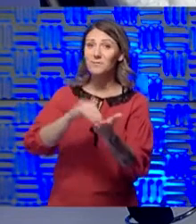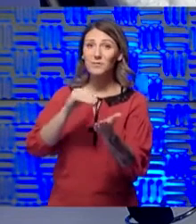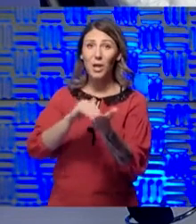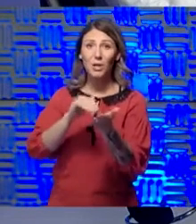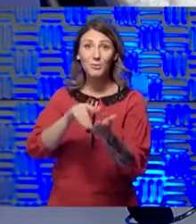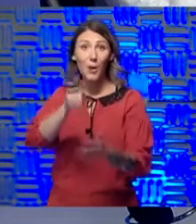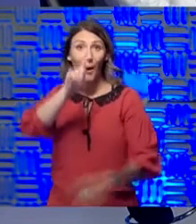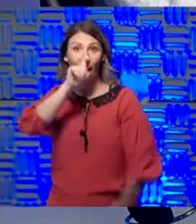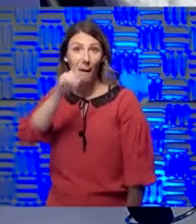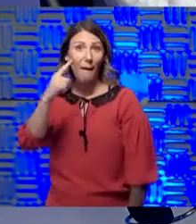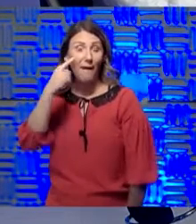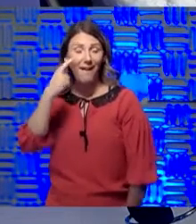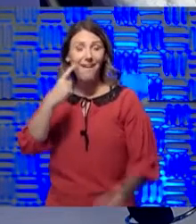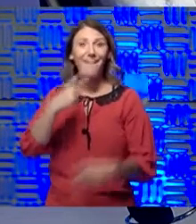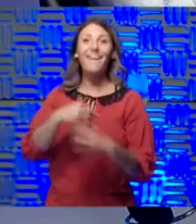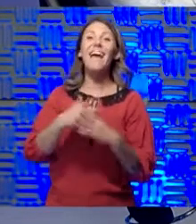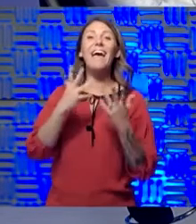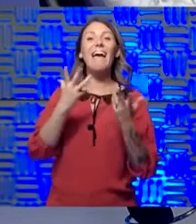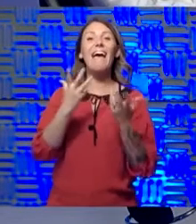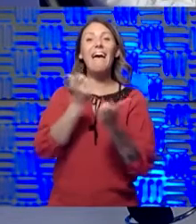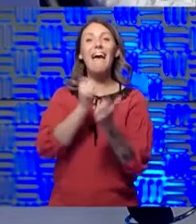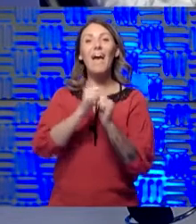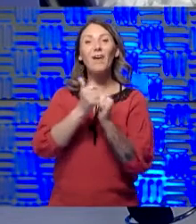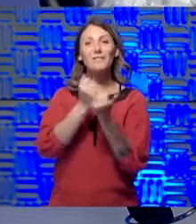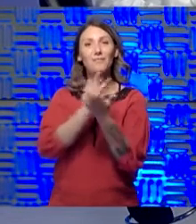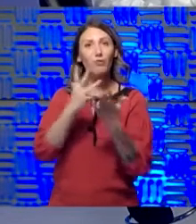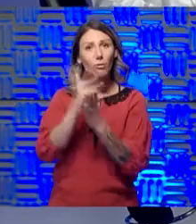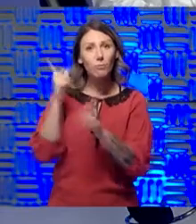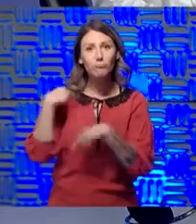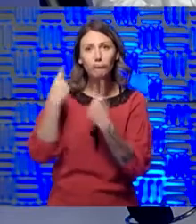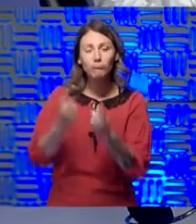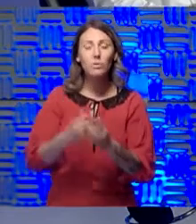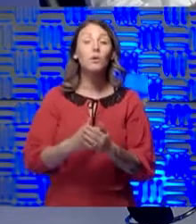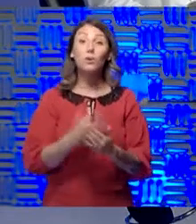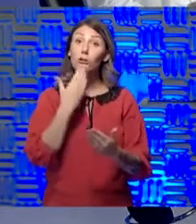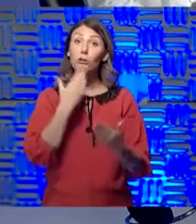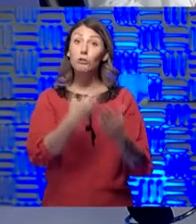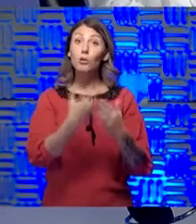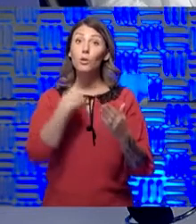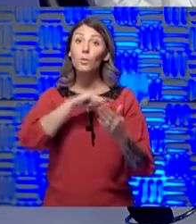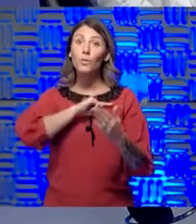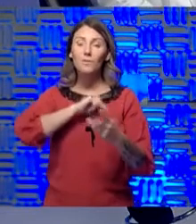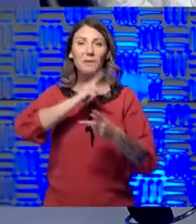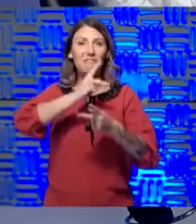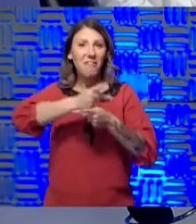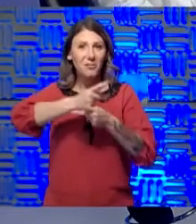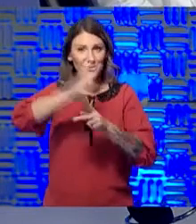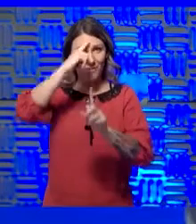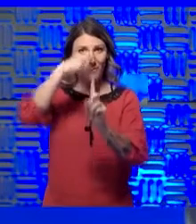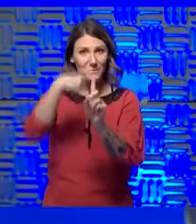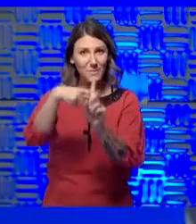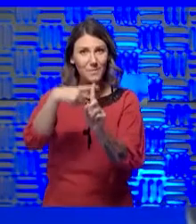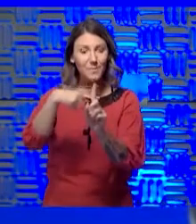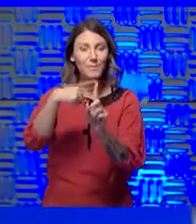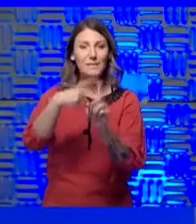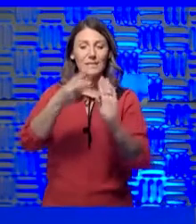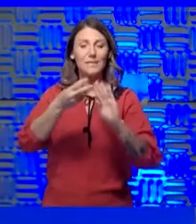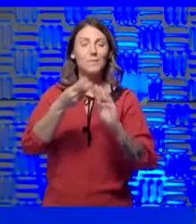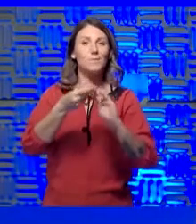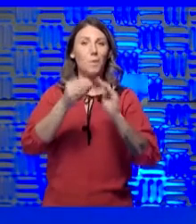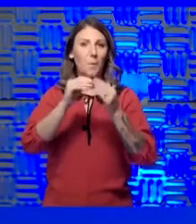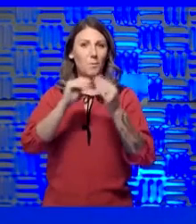Doc Hawk, Hi. how are things going this morning? Yeah. Things are good. Again, I think we have been cautiously optimistic about our numbers the last few